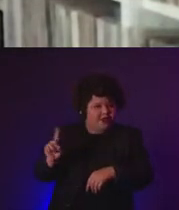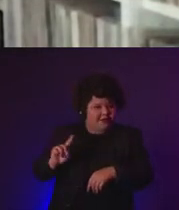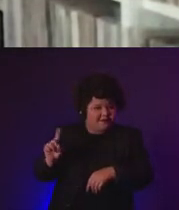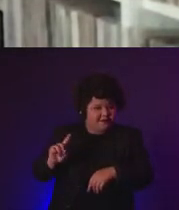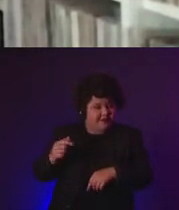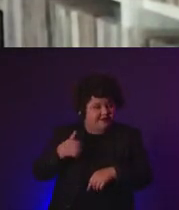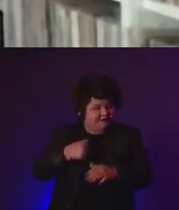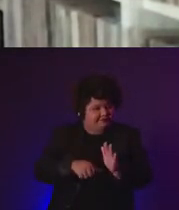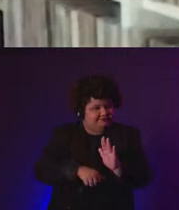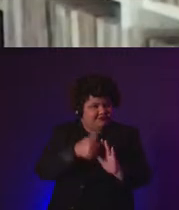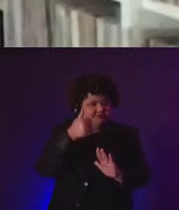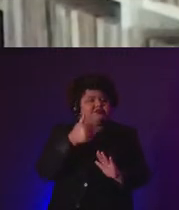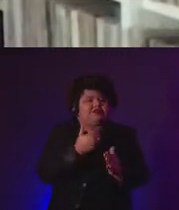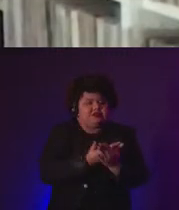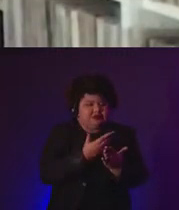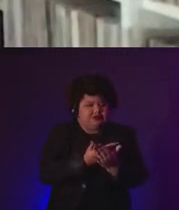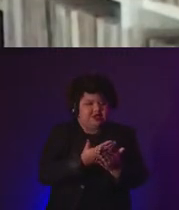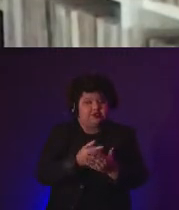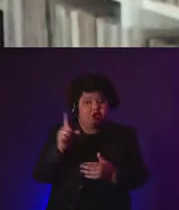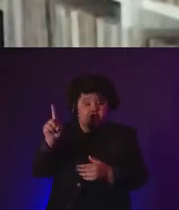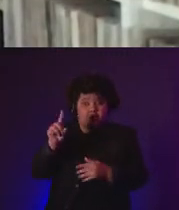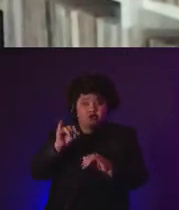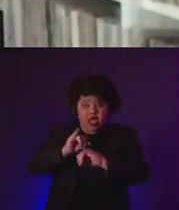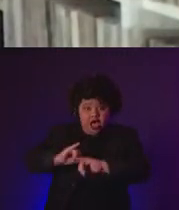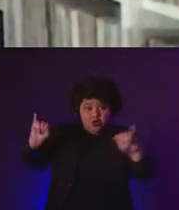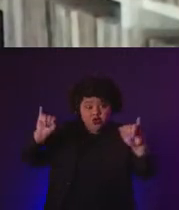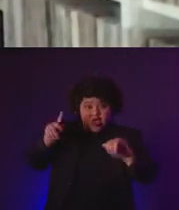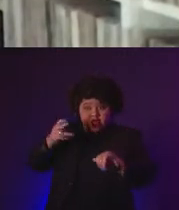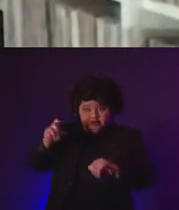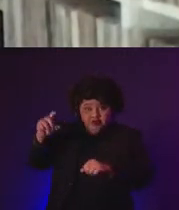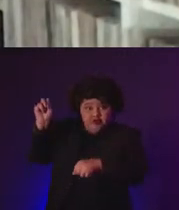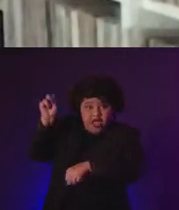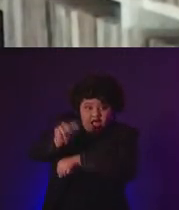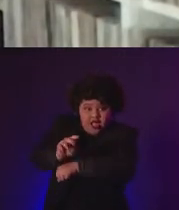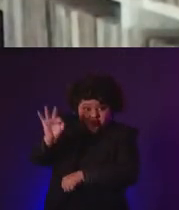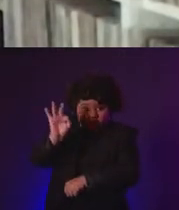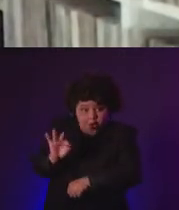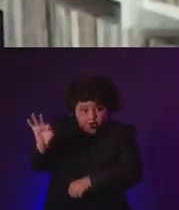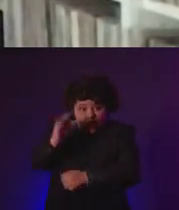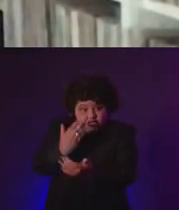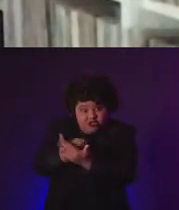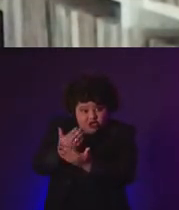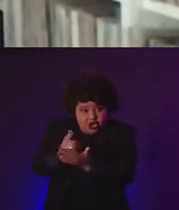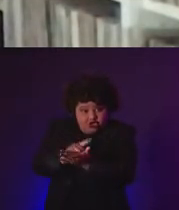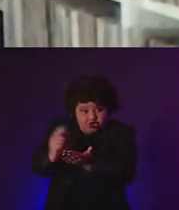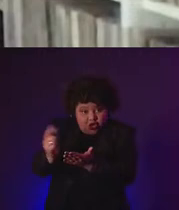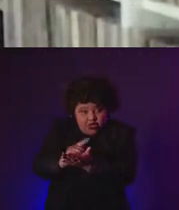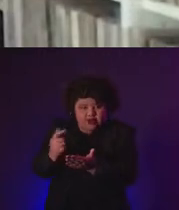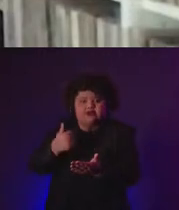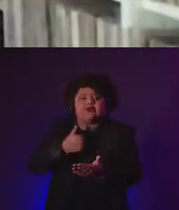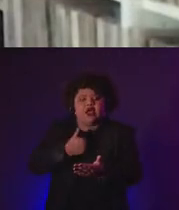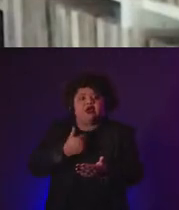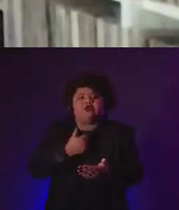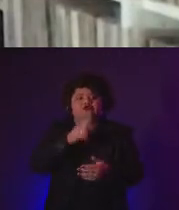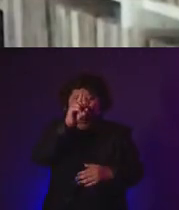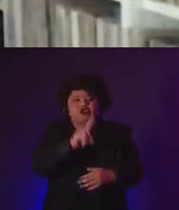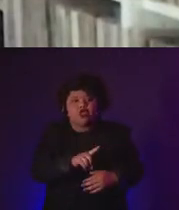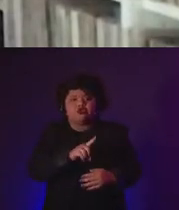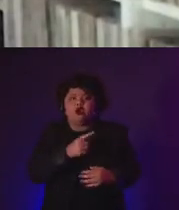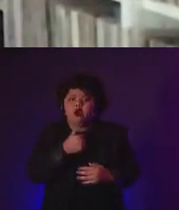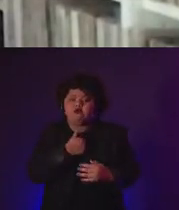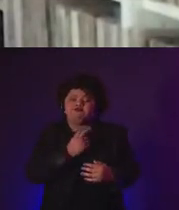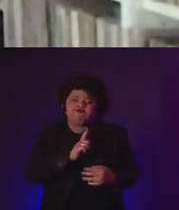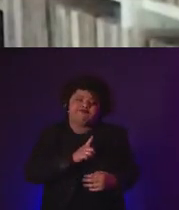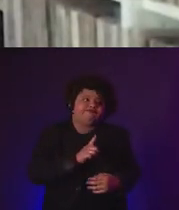announced he would be joining the faculty of the North Carolina Journalism School, I went to the dean and specifically asked that my